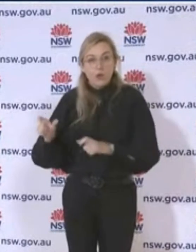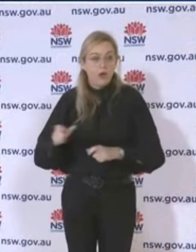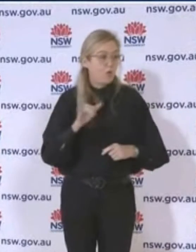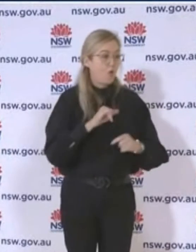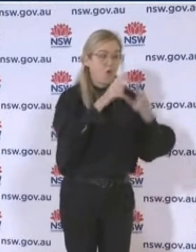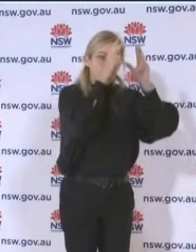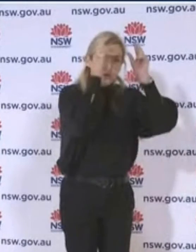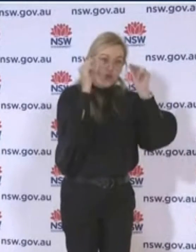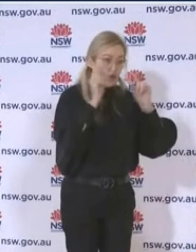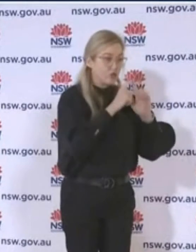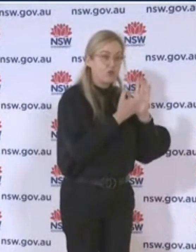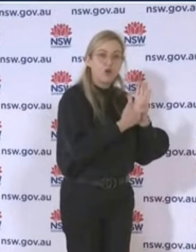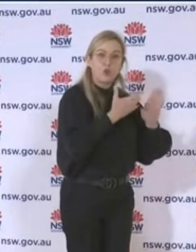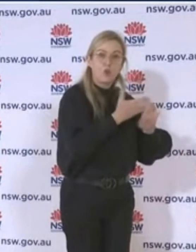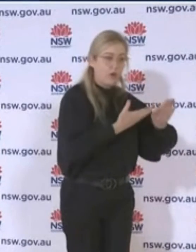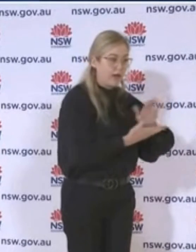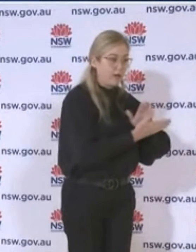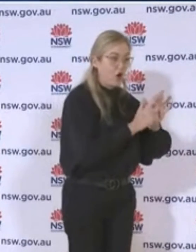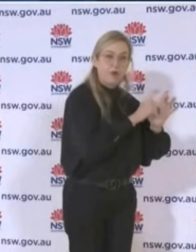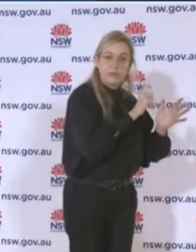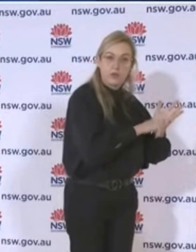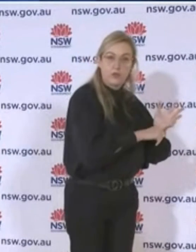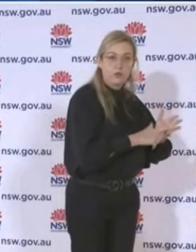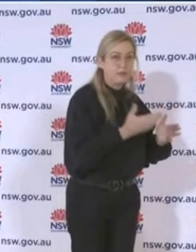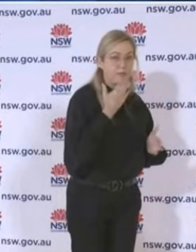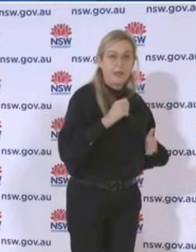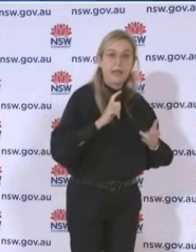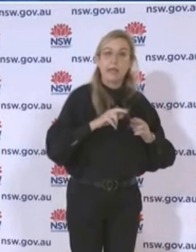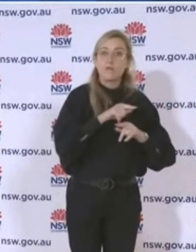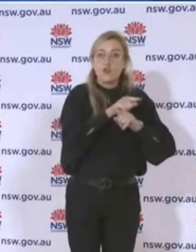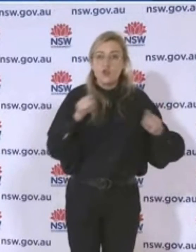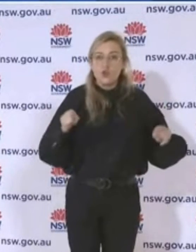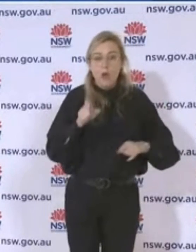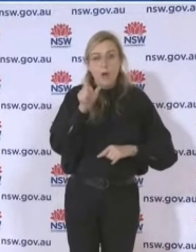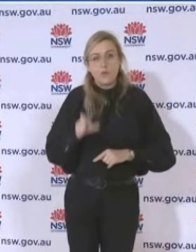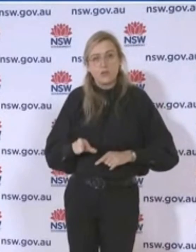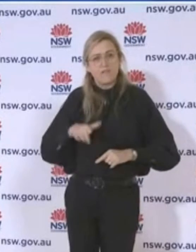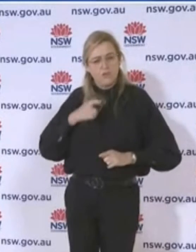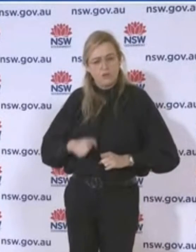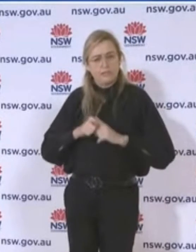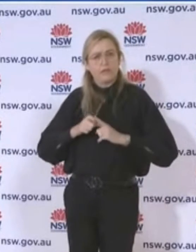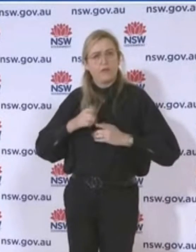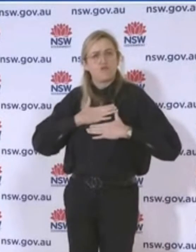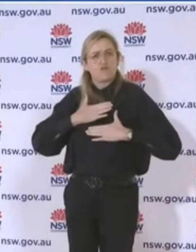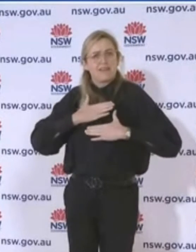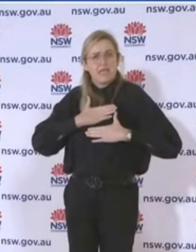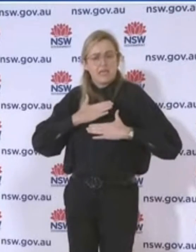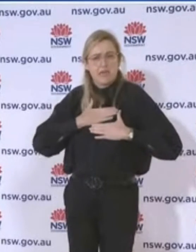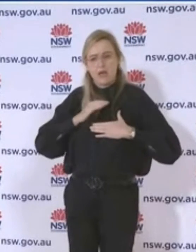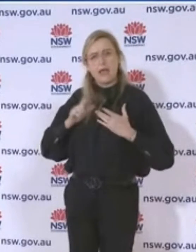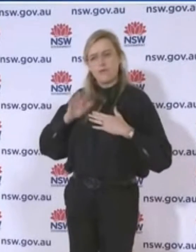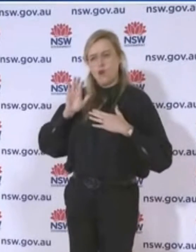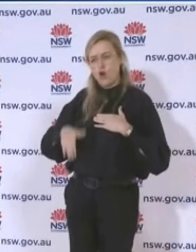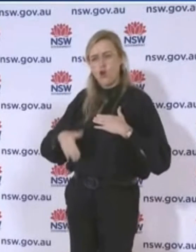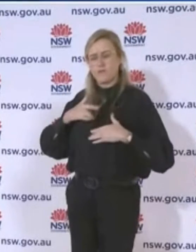care, if you are a young person experiencing breathlessness, you must ring an ambulance. So we know when it's incredibly